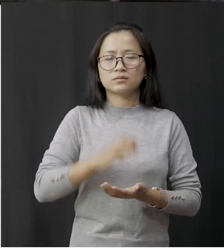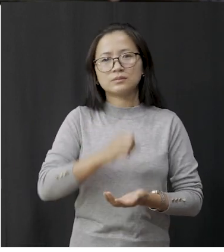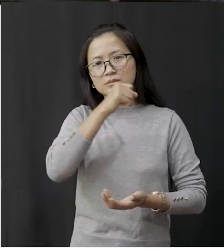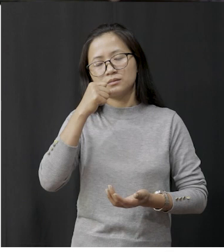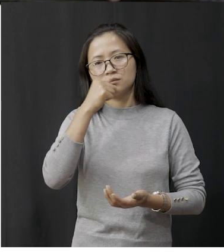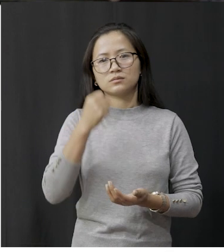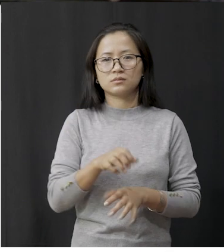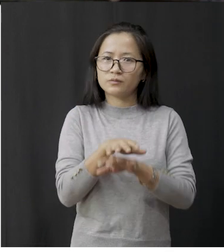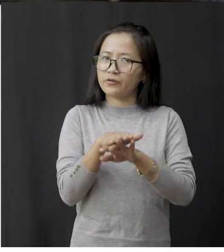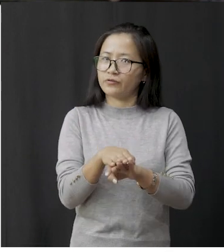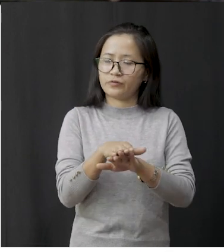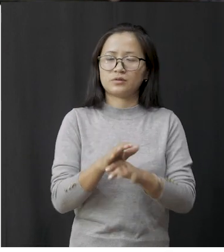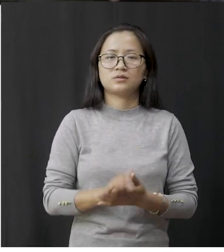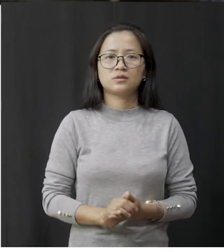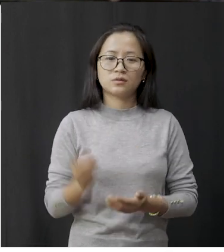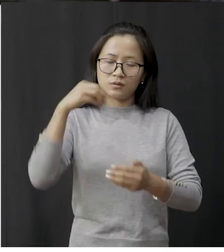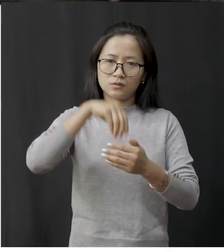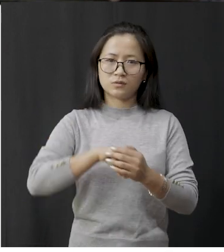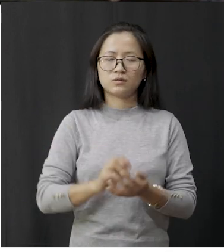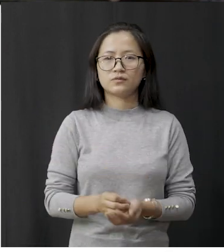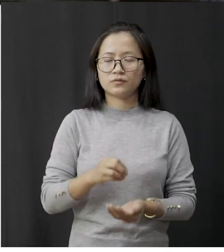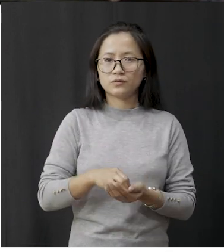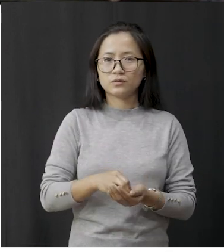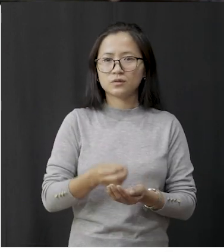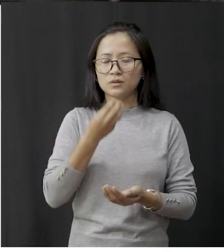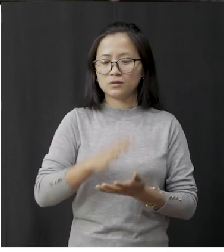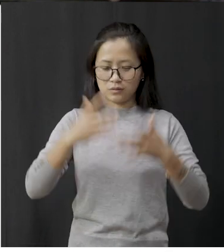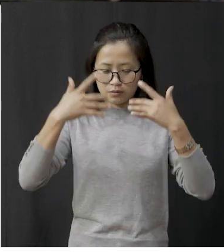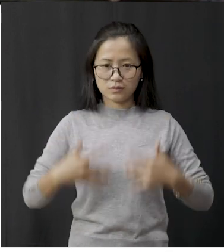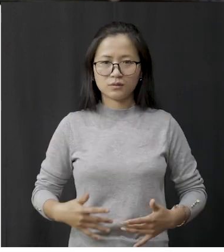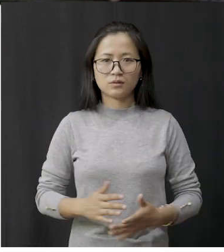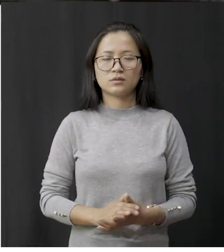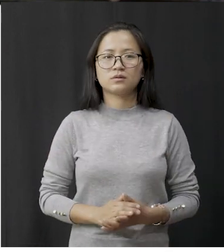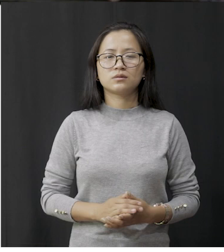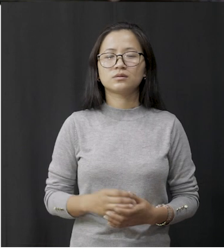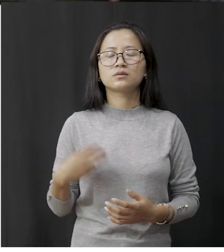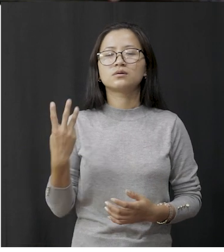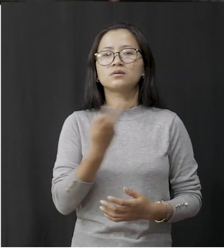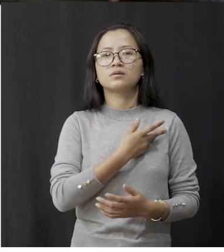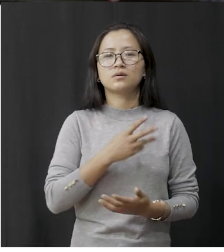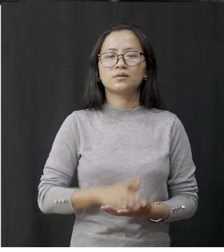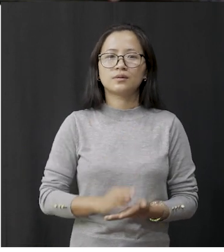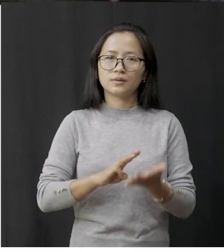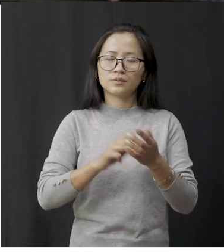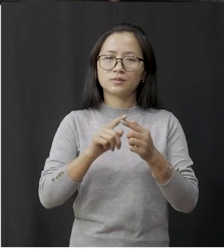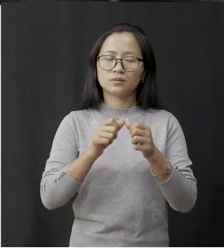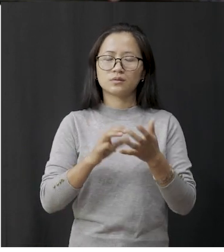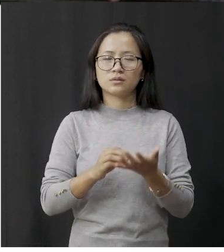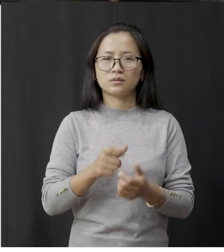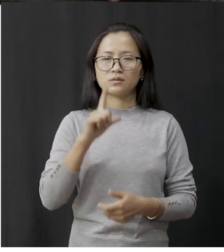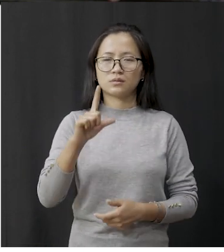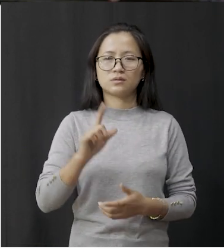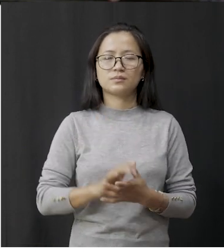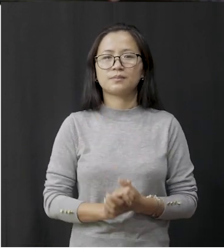meat and this fish. We should include all this food in our diet and in our meal. So